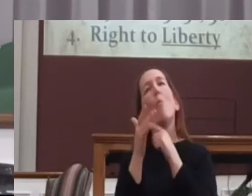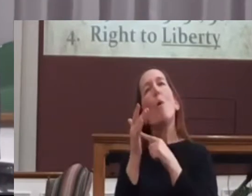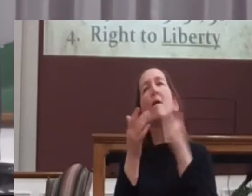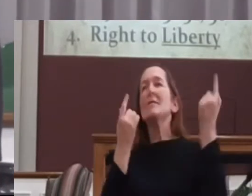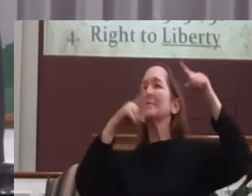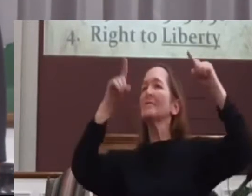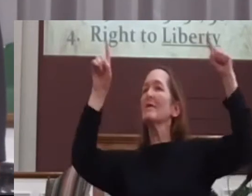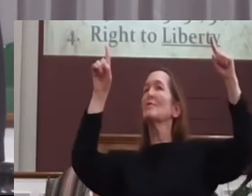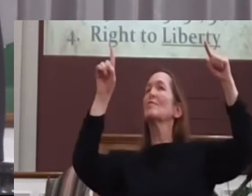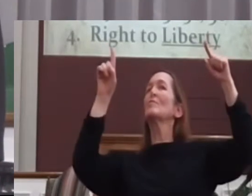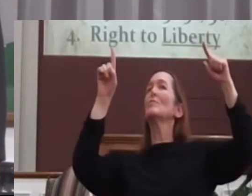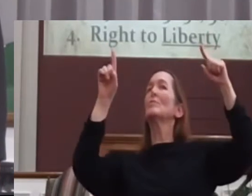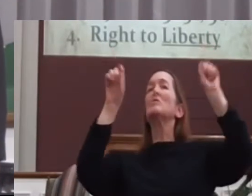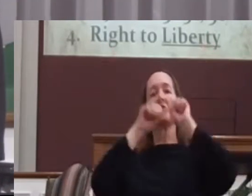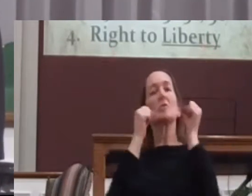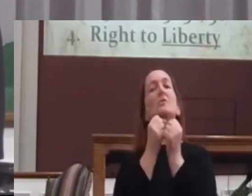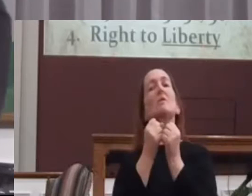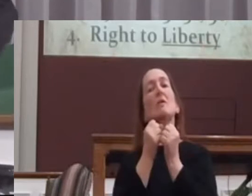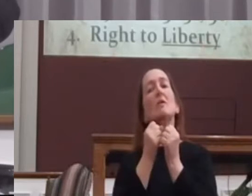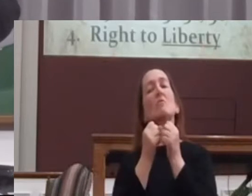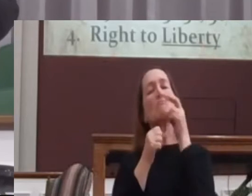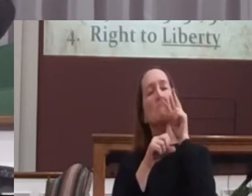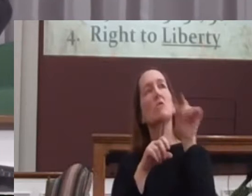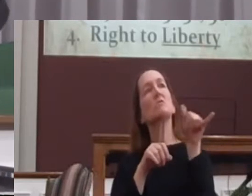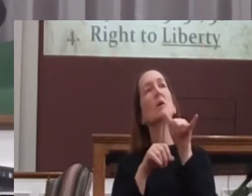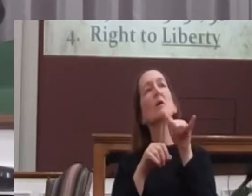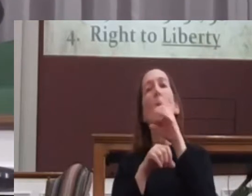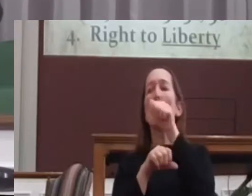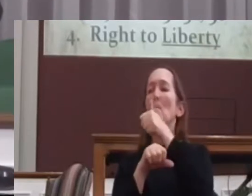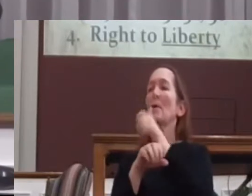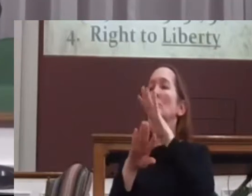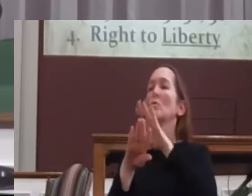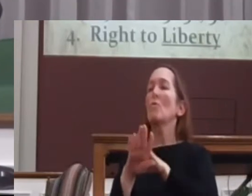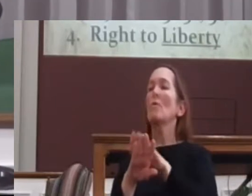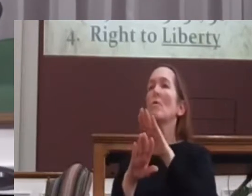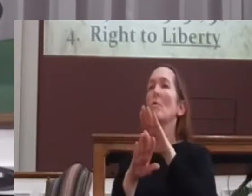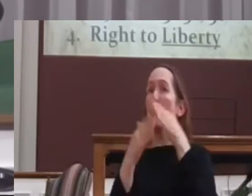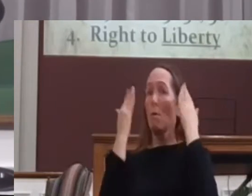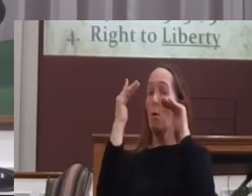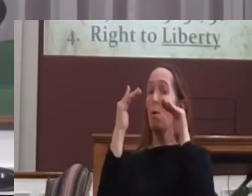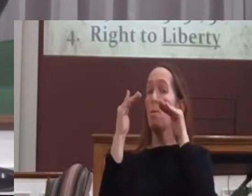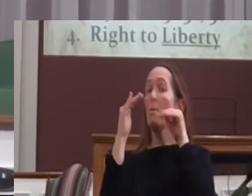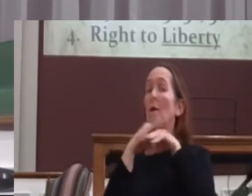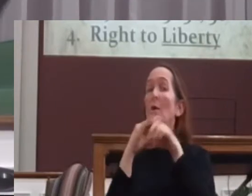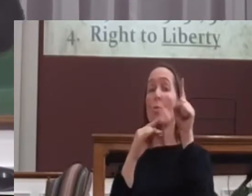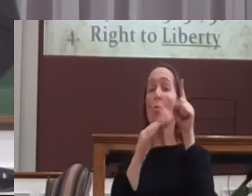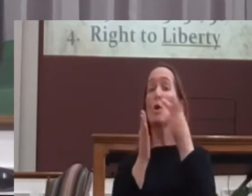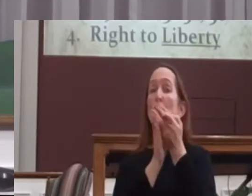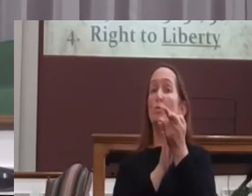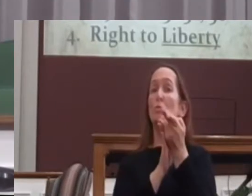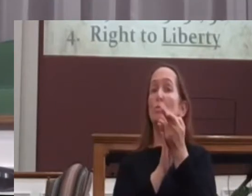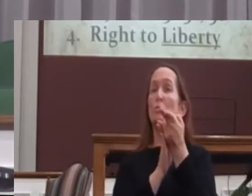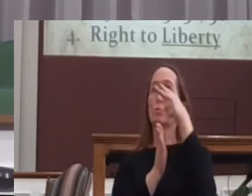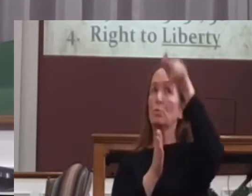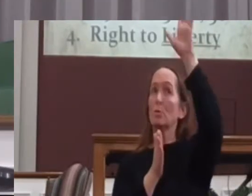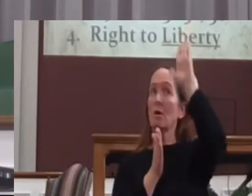Let's show the world what a successful society truly looks like based on a hope